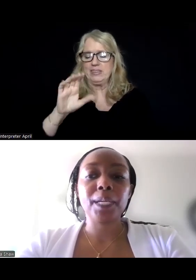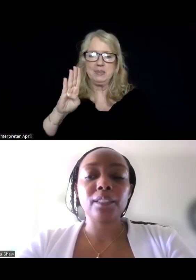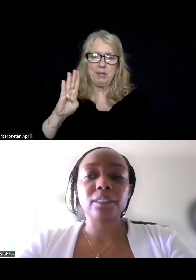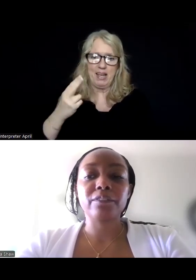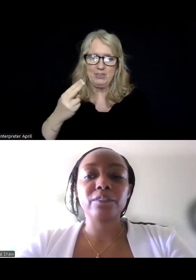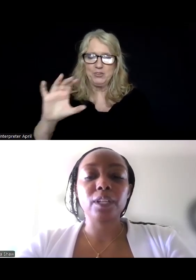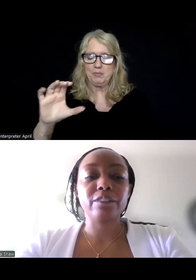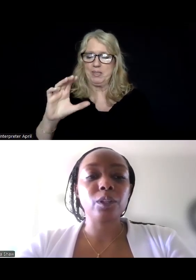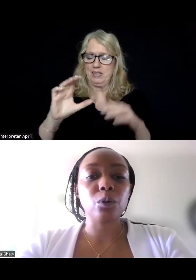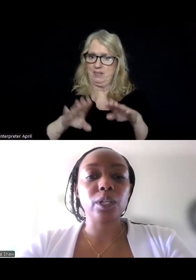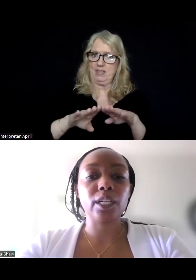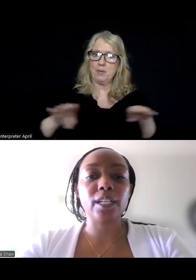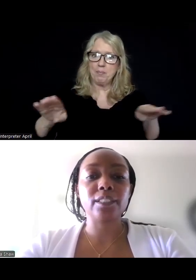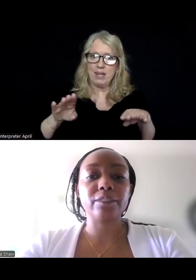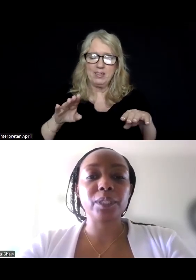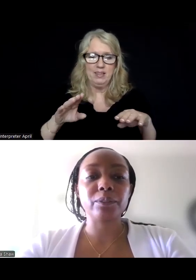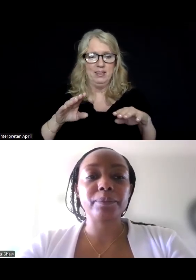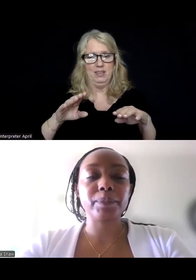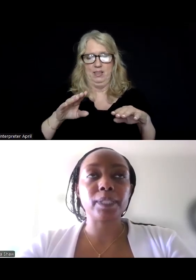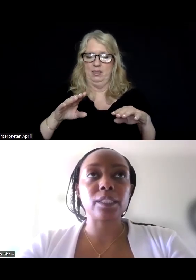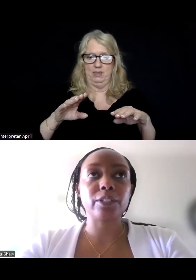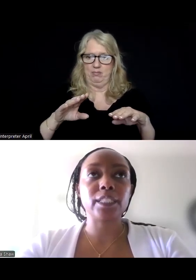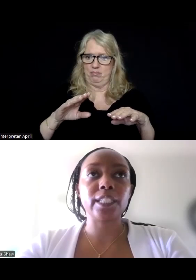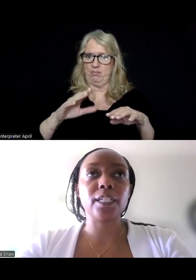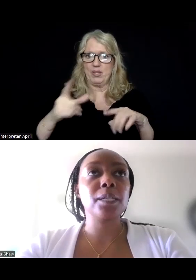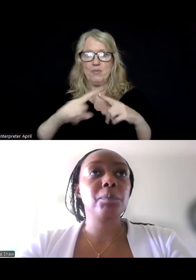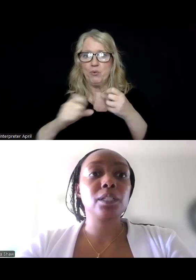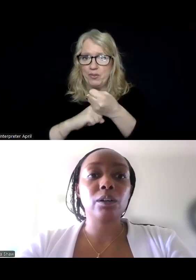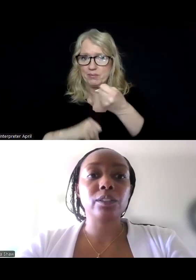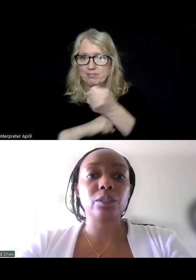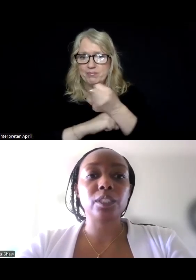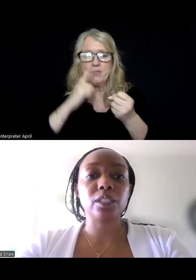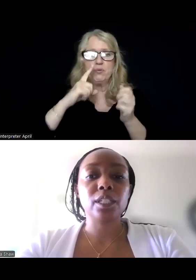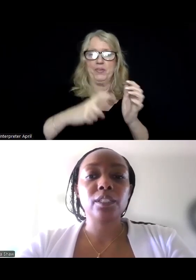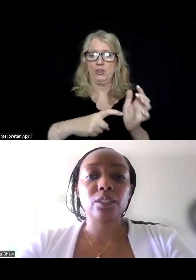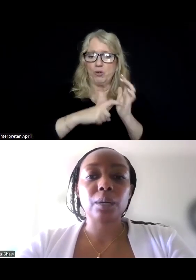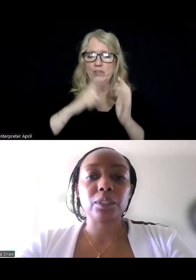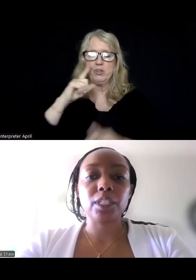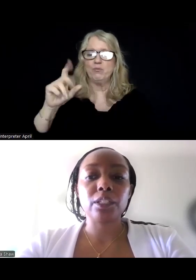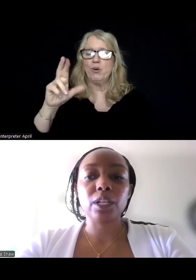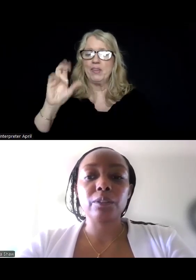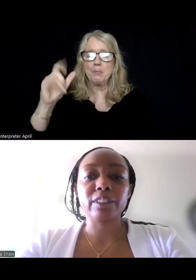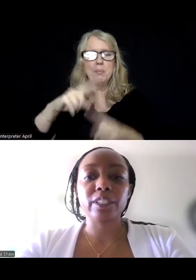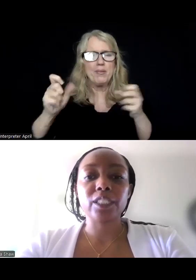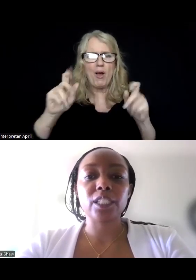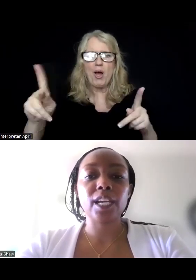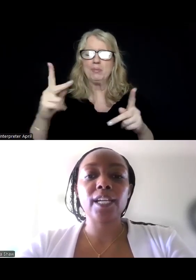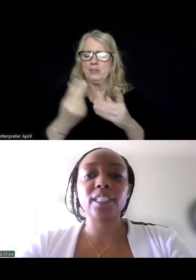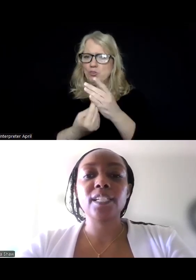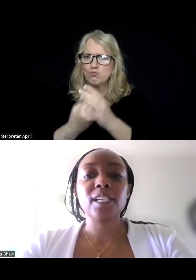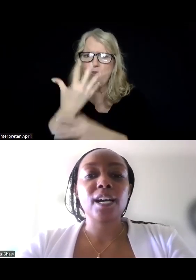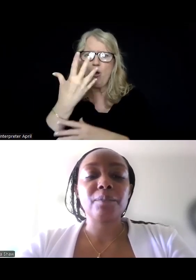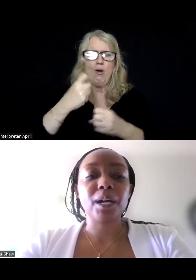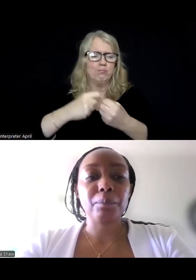a base and a floor as with respect to the criteria, but then also just such opportunity to grow and flourish.